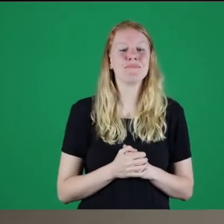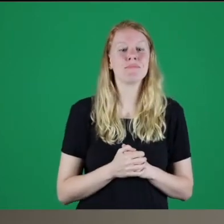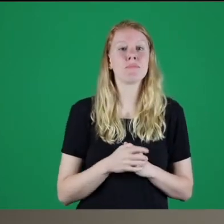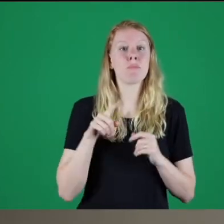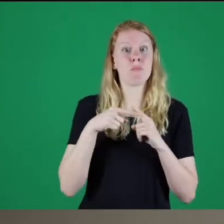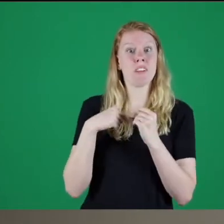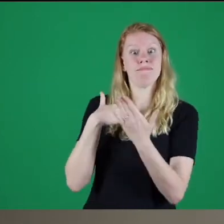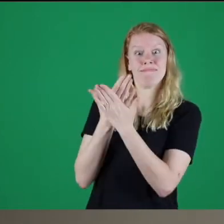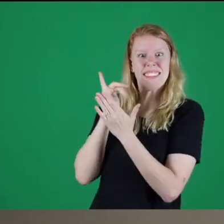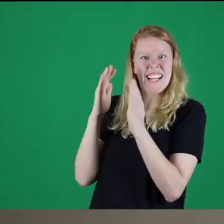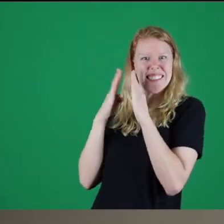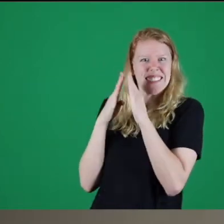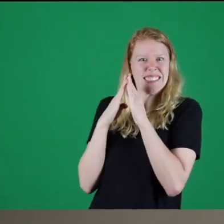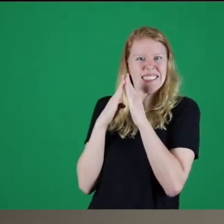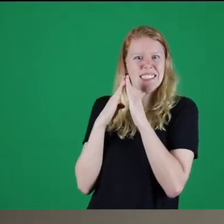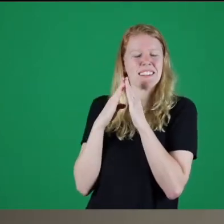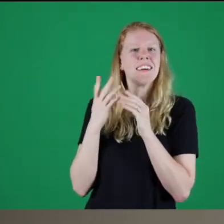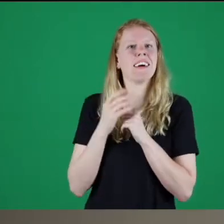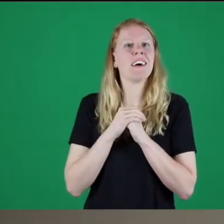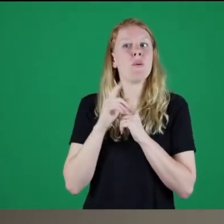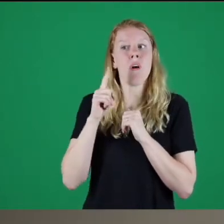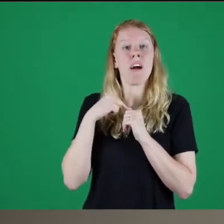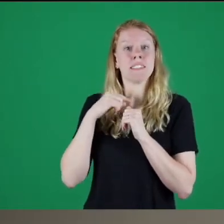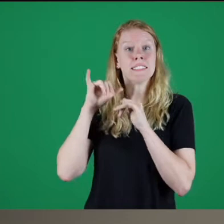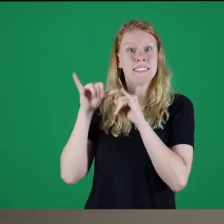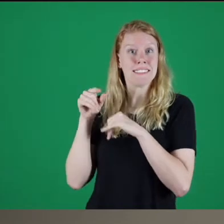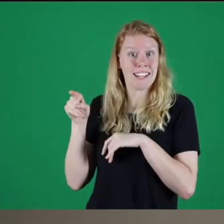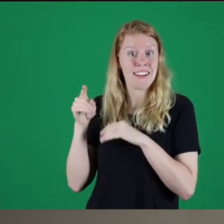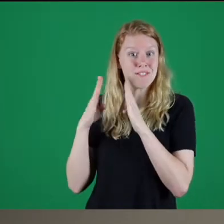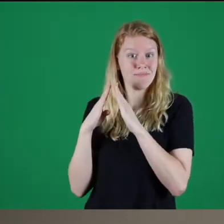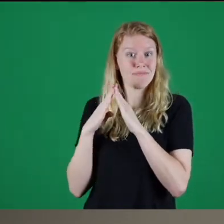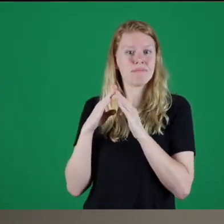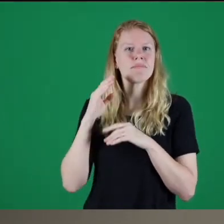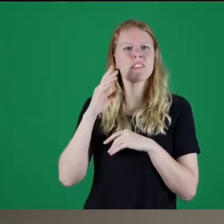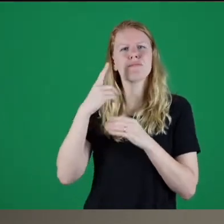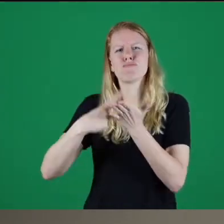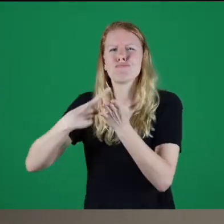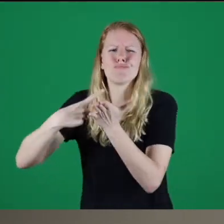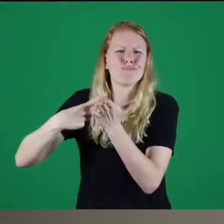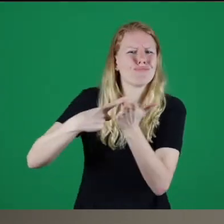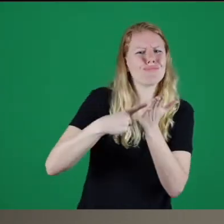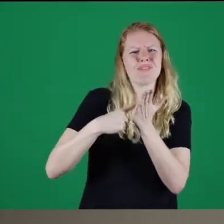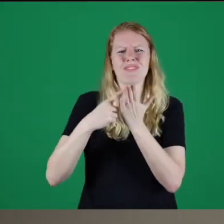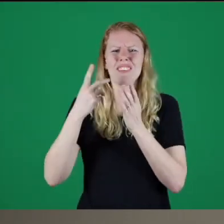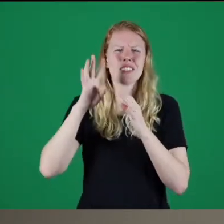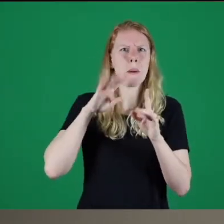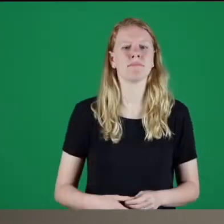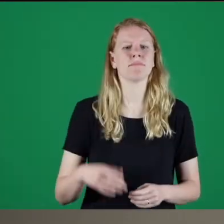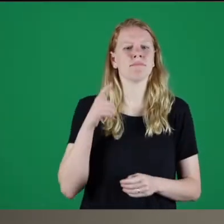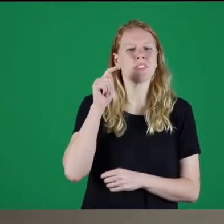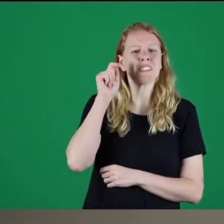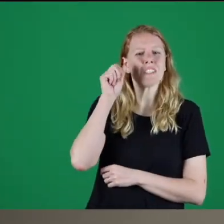got to Intomikorobugu, everyone in the place where I was staying talked about this master storyteller named Basse